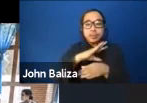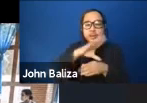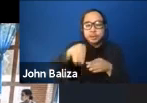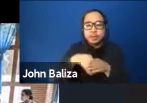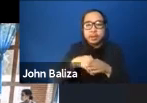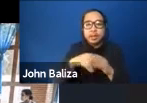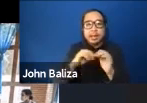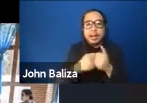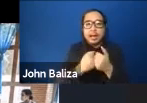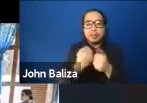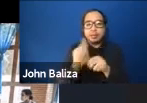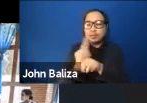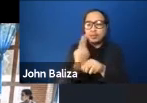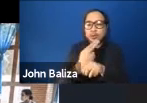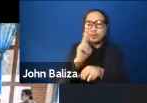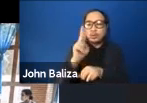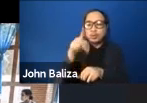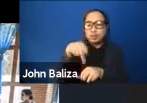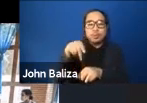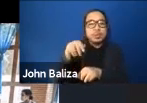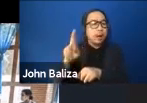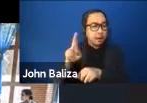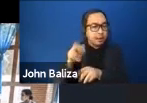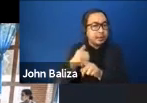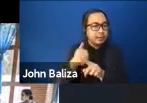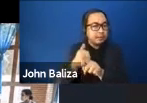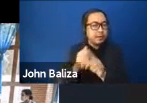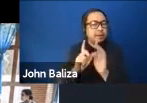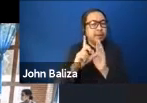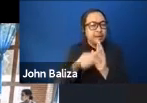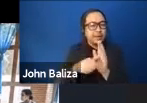UPR itself, which I will show a bit later.